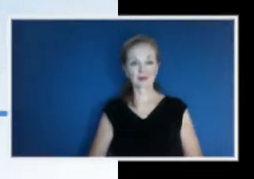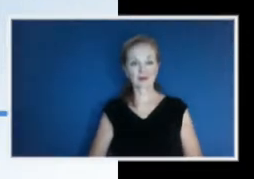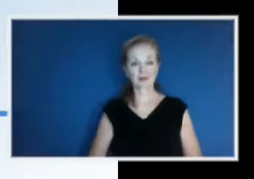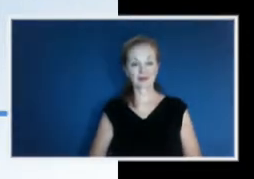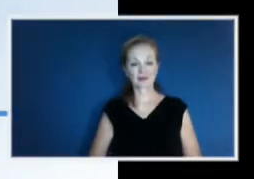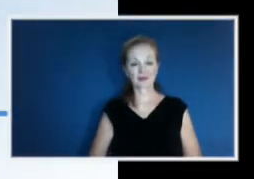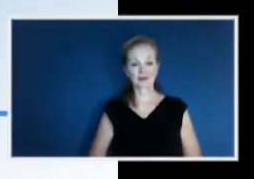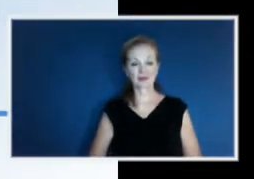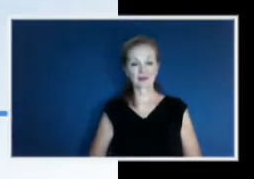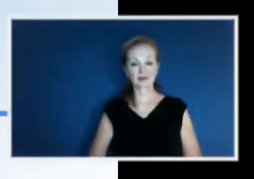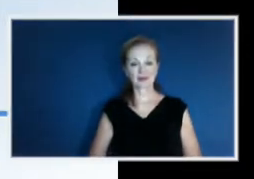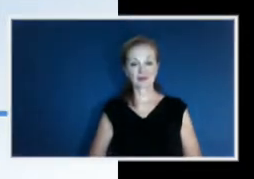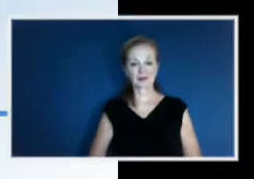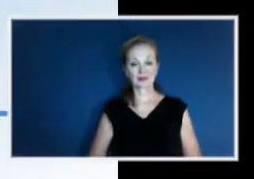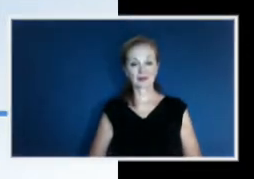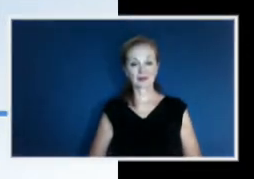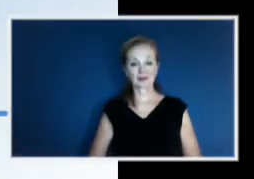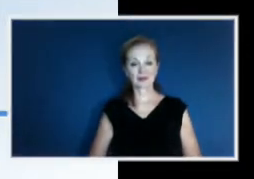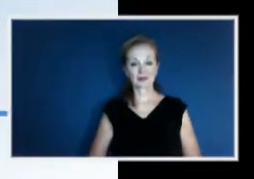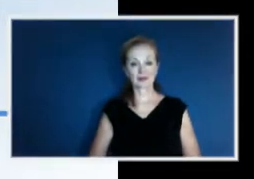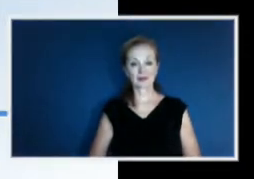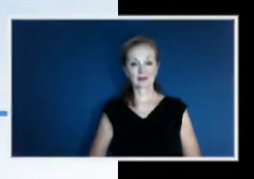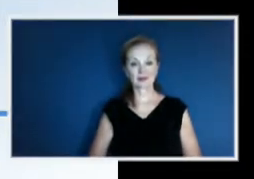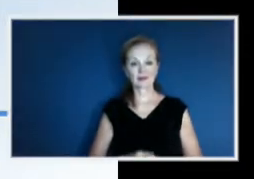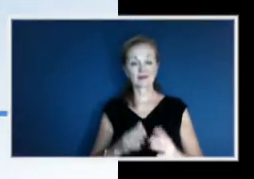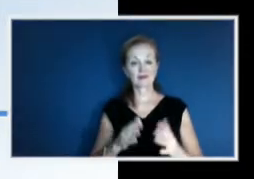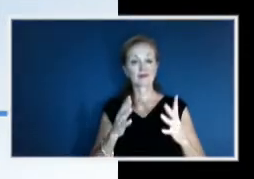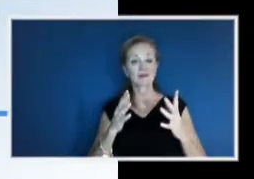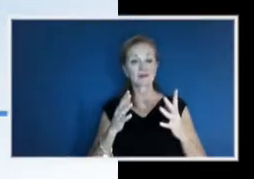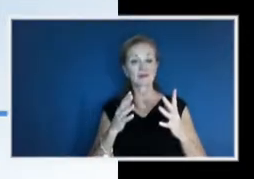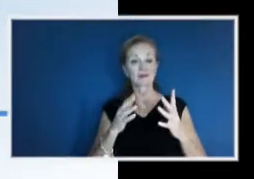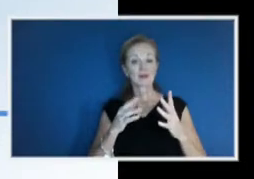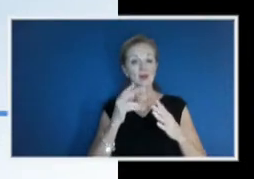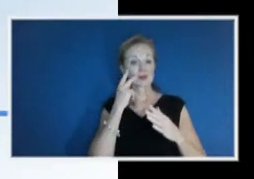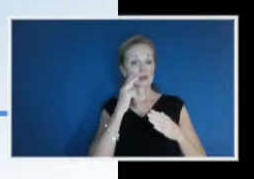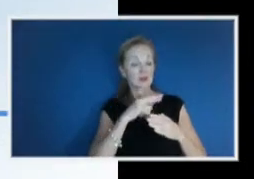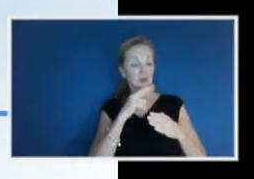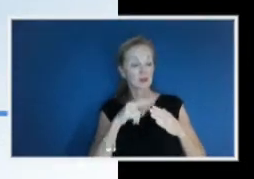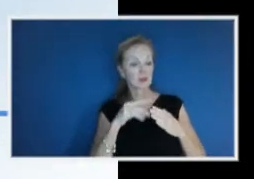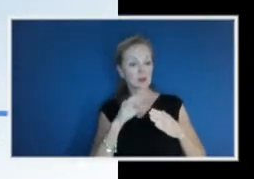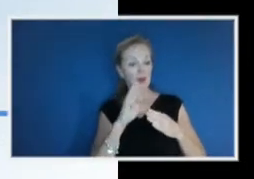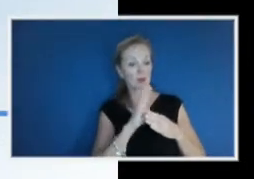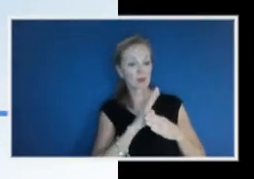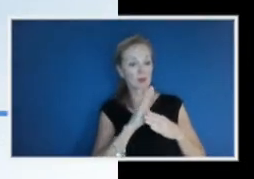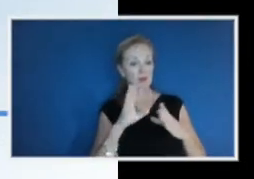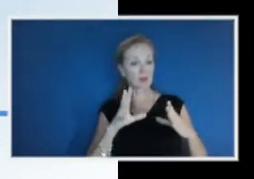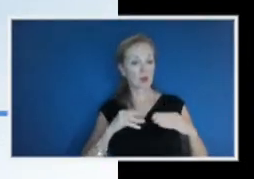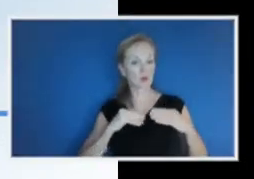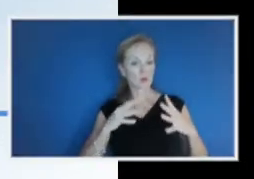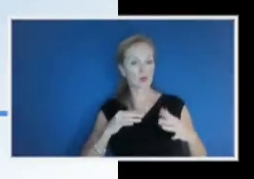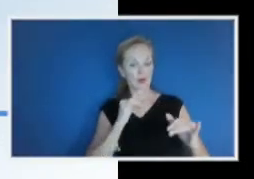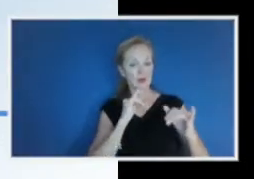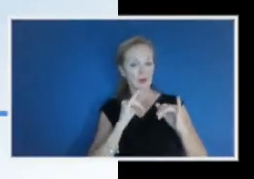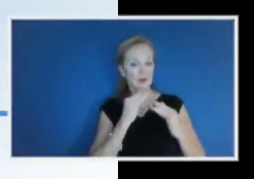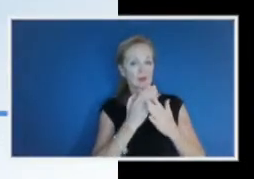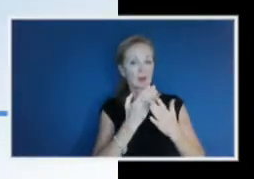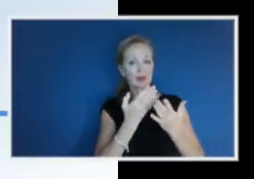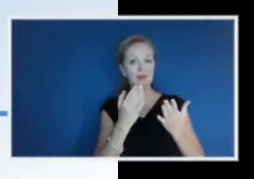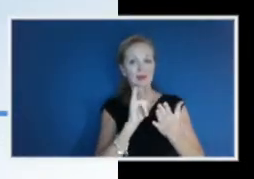our anecdotal findings, you see there we did business owner interviews, and these are some of the things that people told